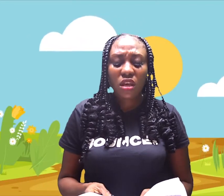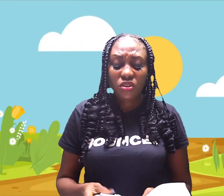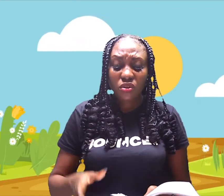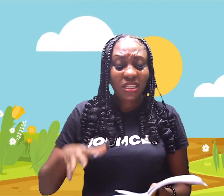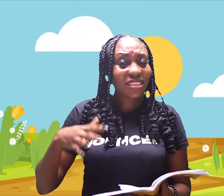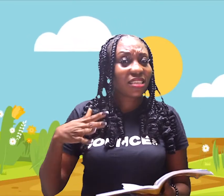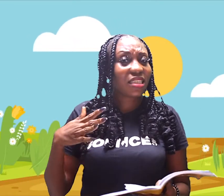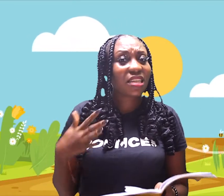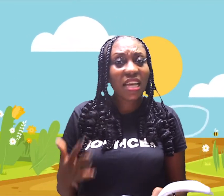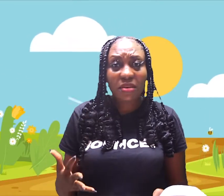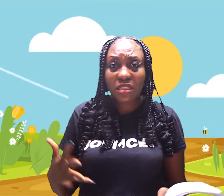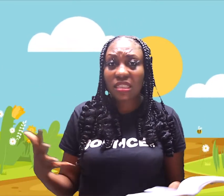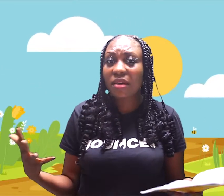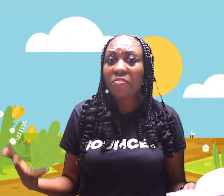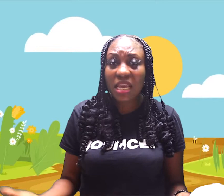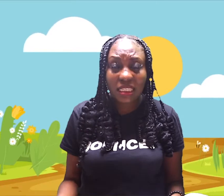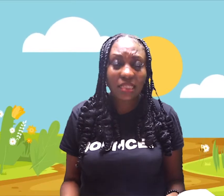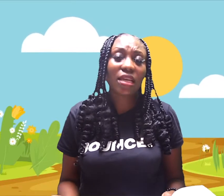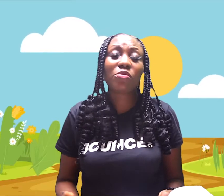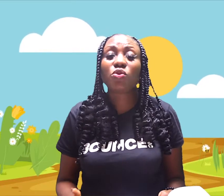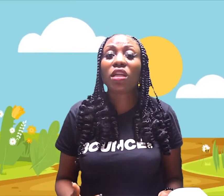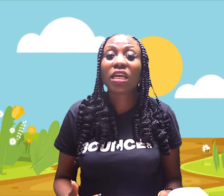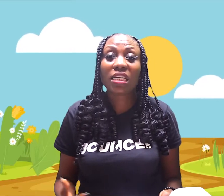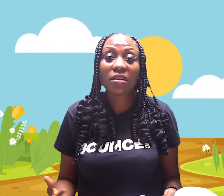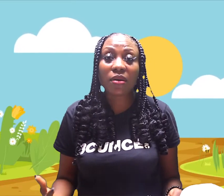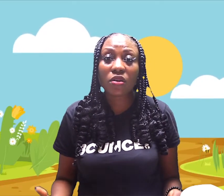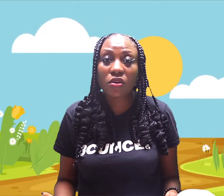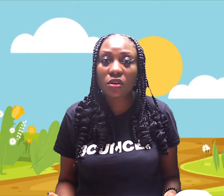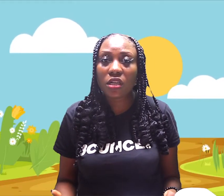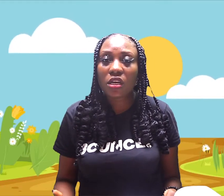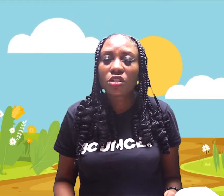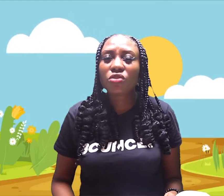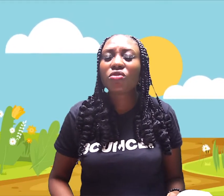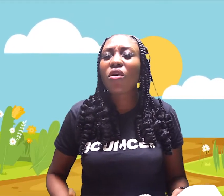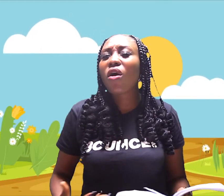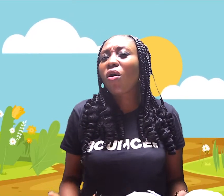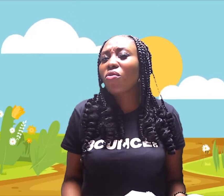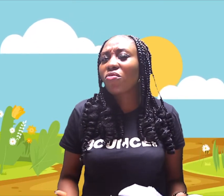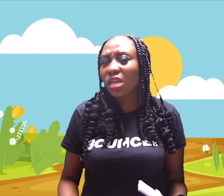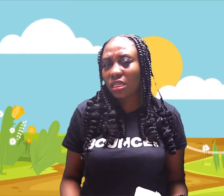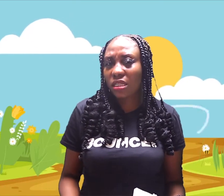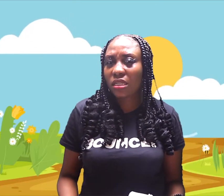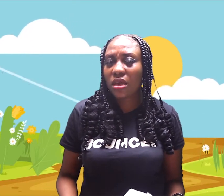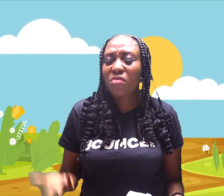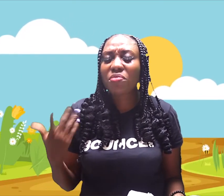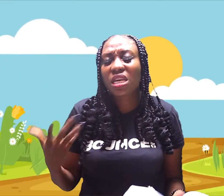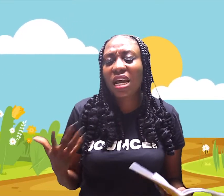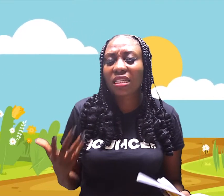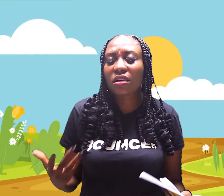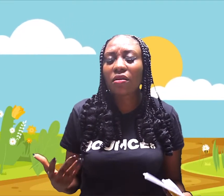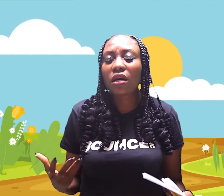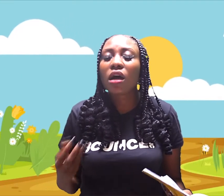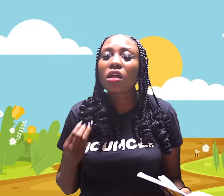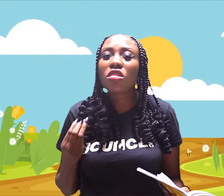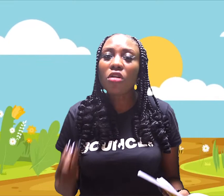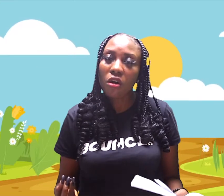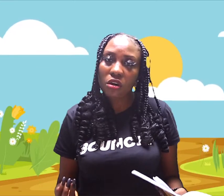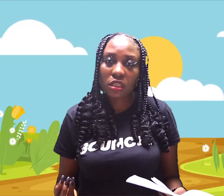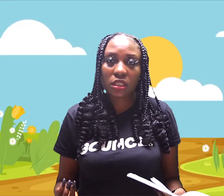situation. So these names, these amazing names you are learning about God, should always be at